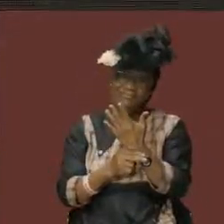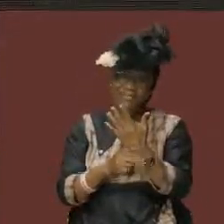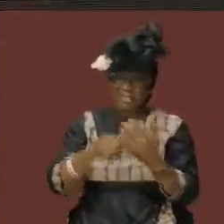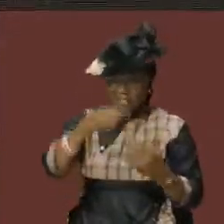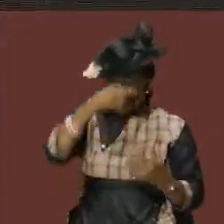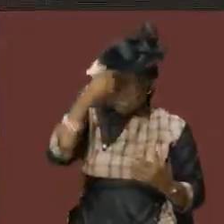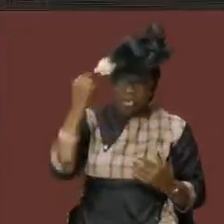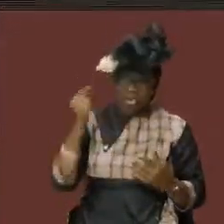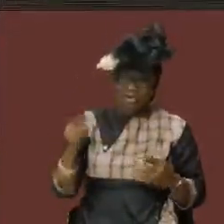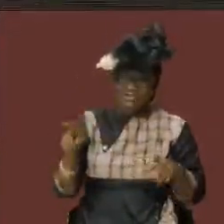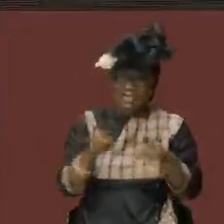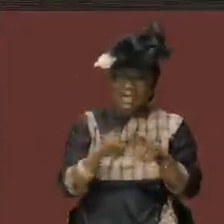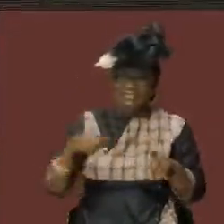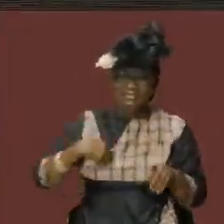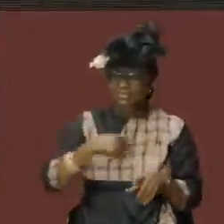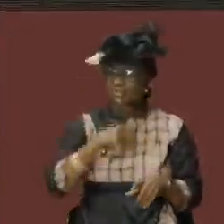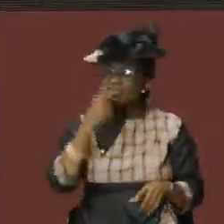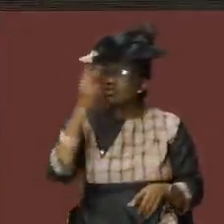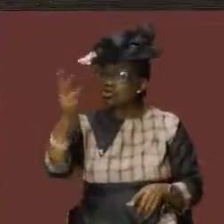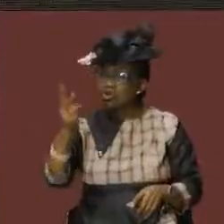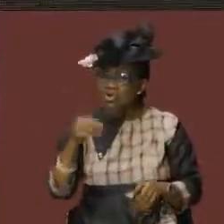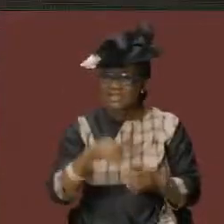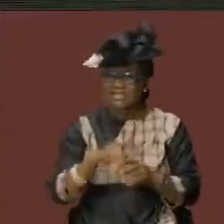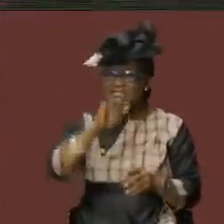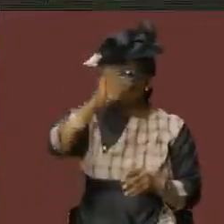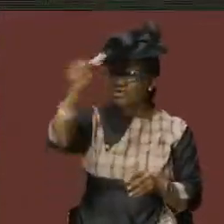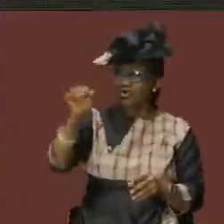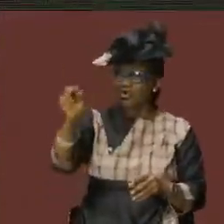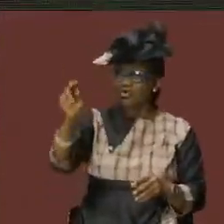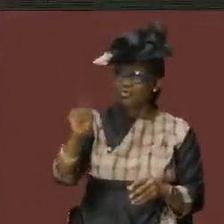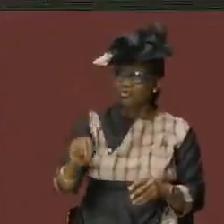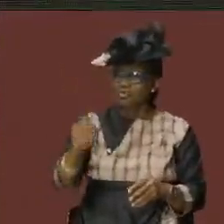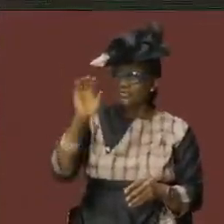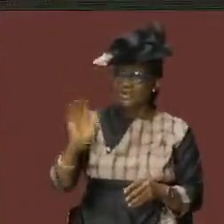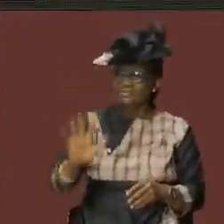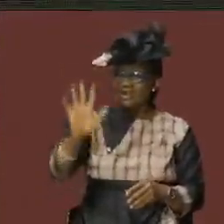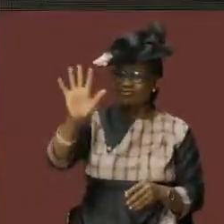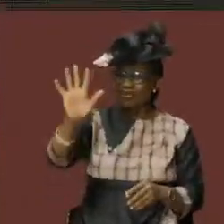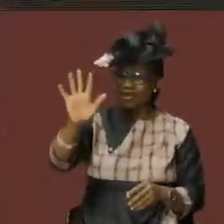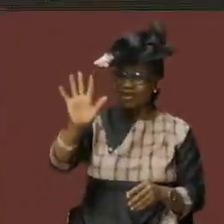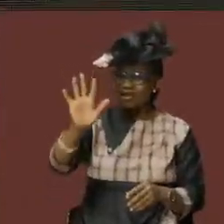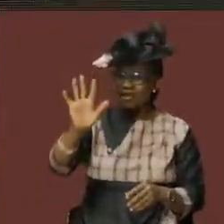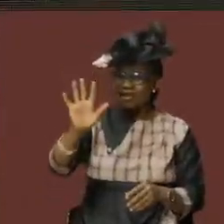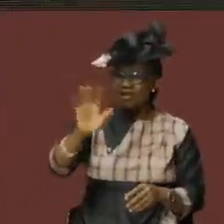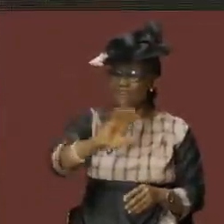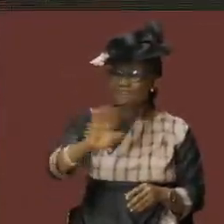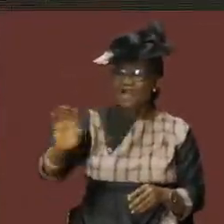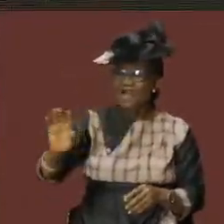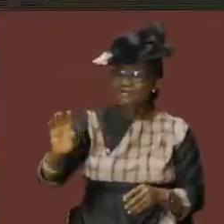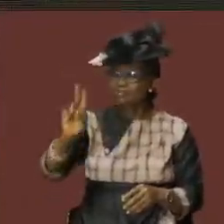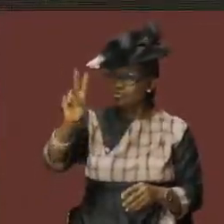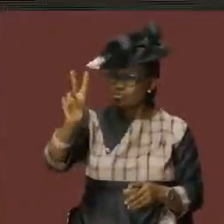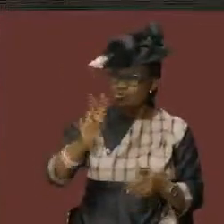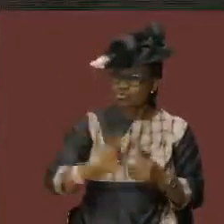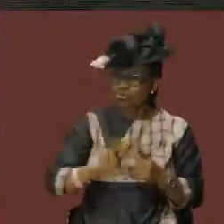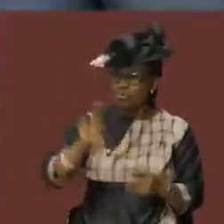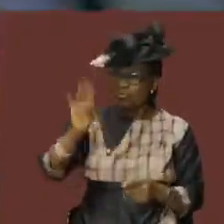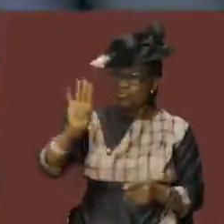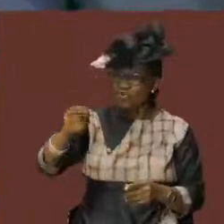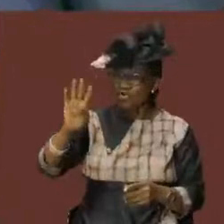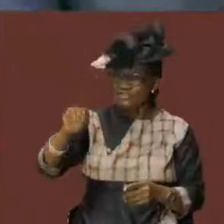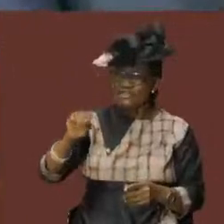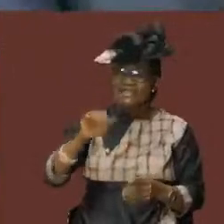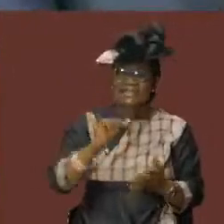Because as we saw in John chapter 5, from verse 2 to 14, John 5 from verse 2 to 14,